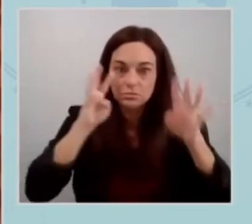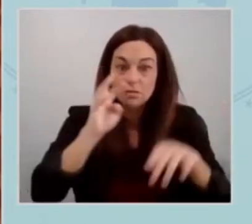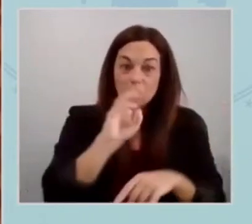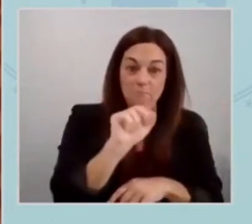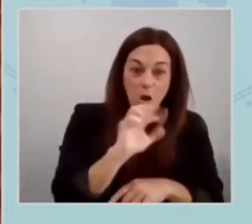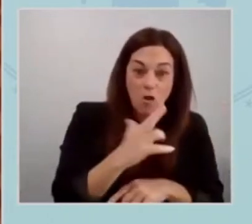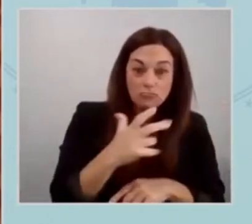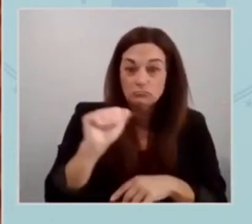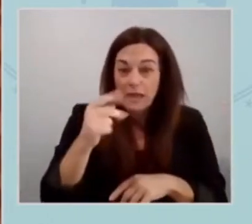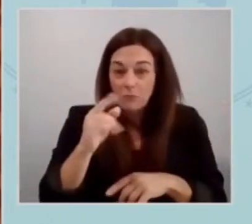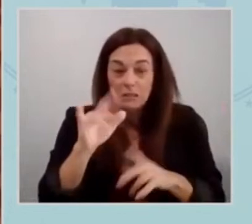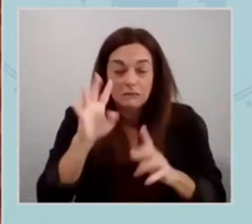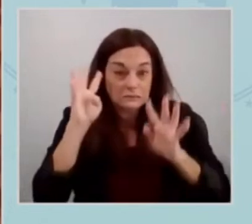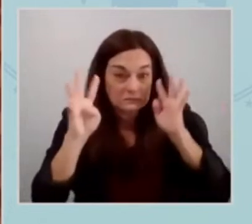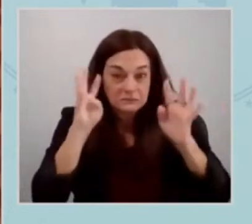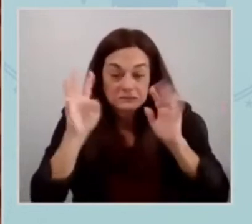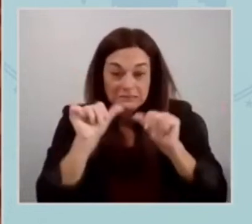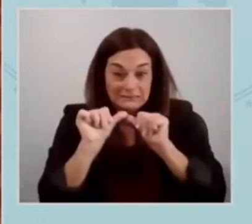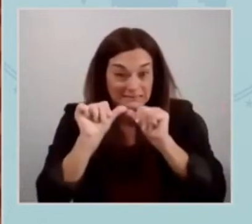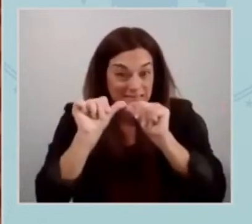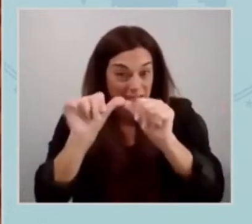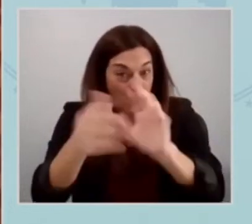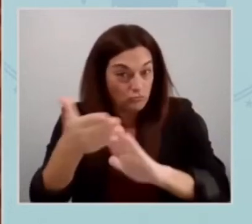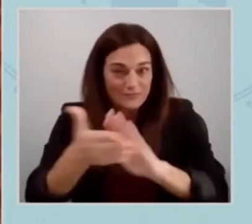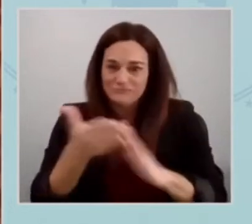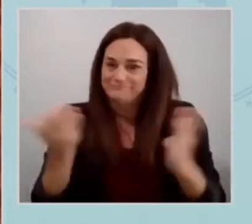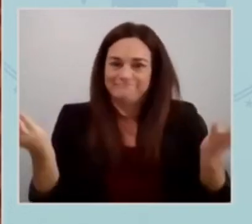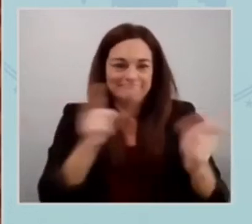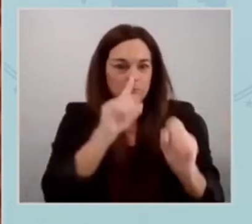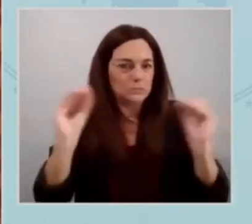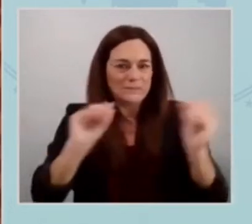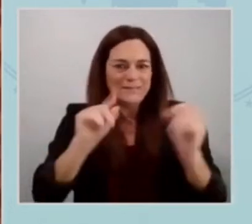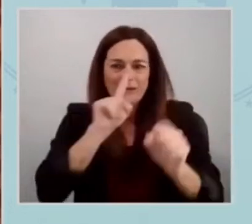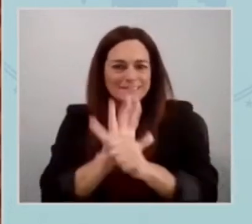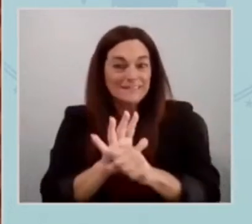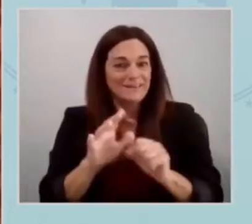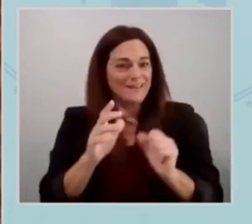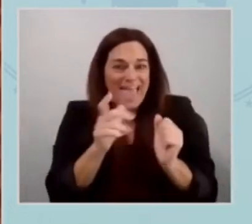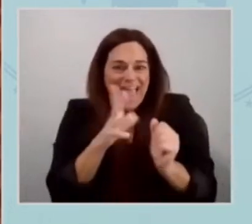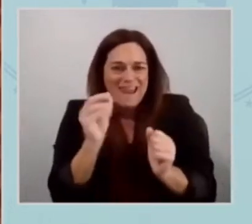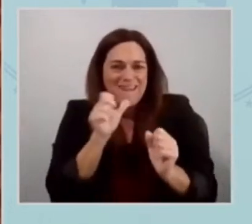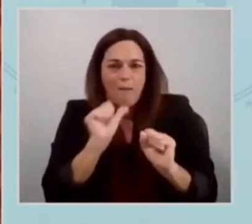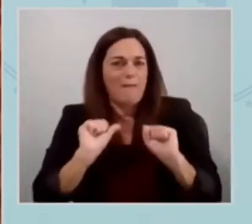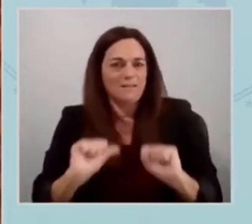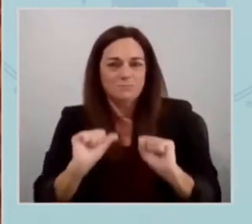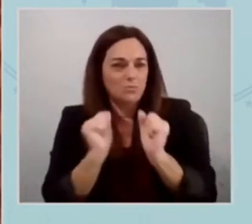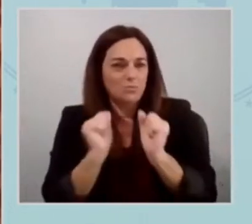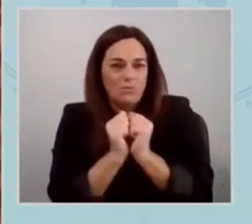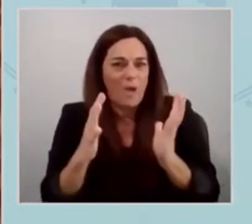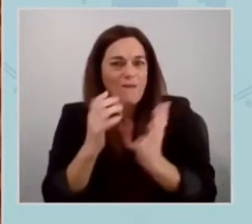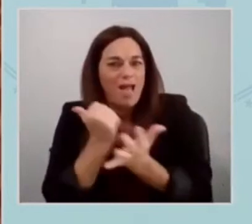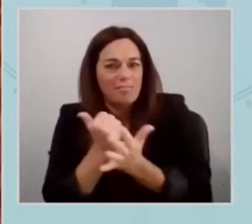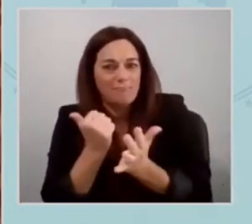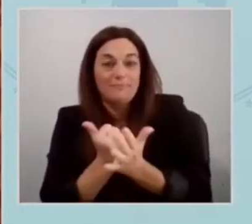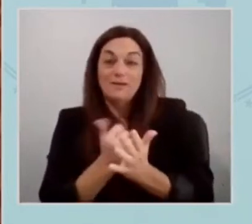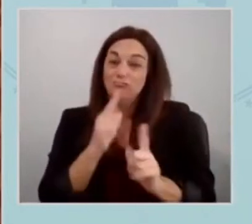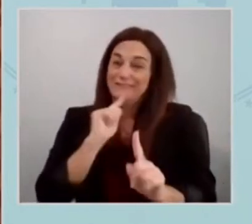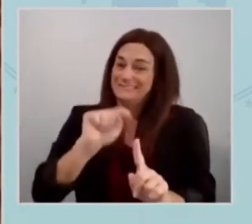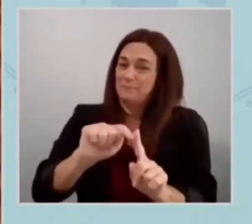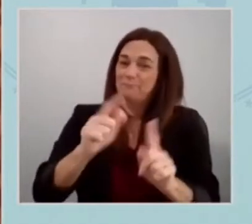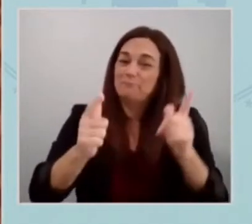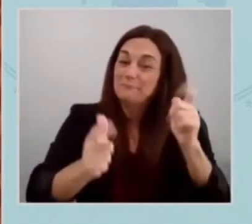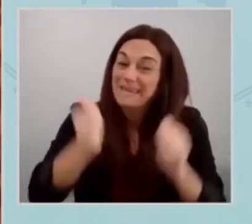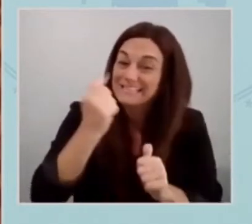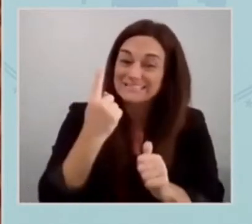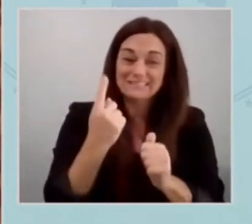having to continue to get real scrappy, real inventive through March or April. But after that, our continued operation is not guaranteed or even